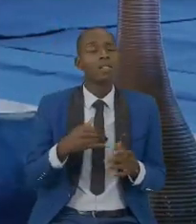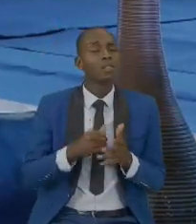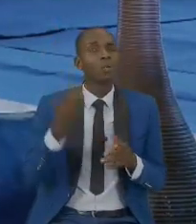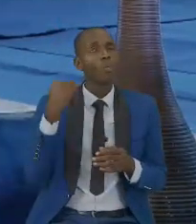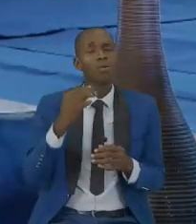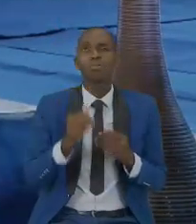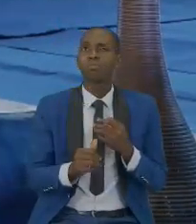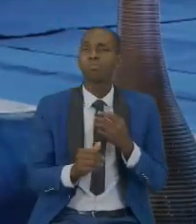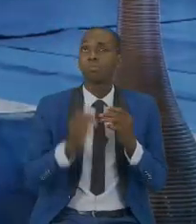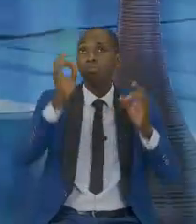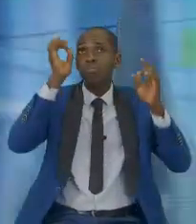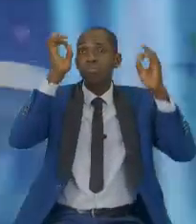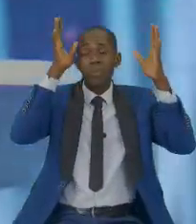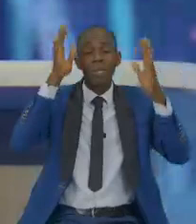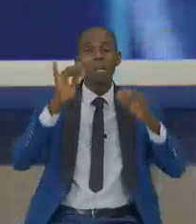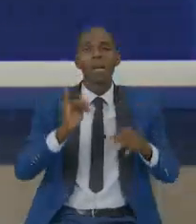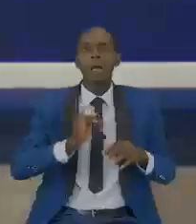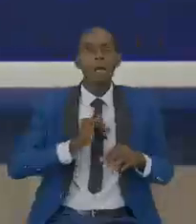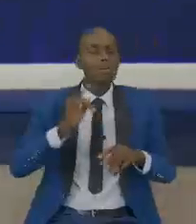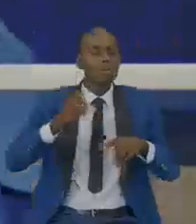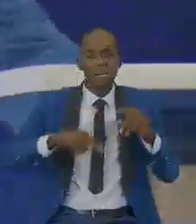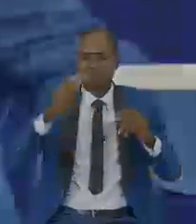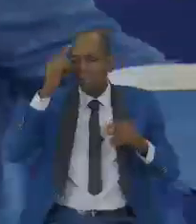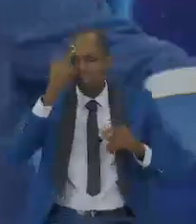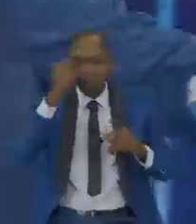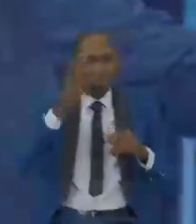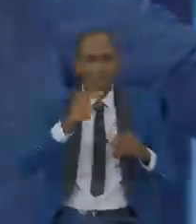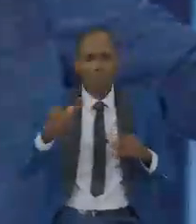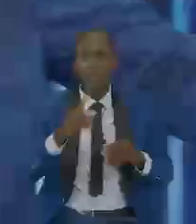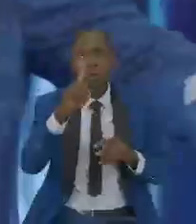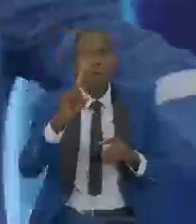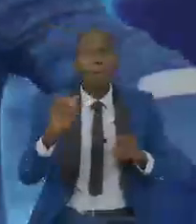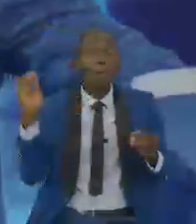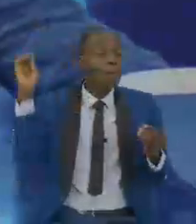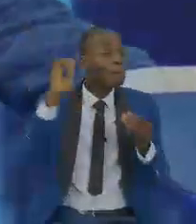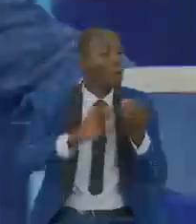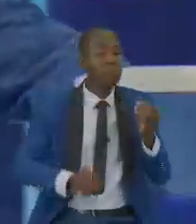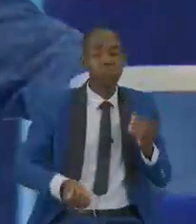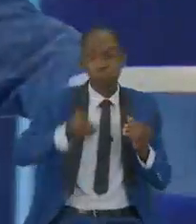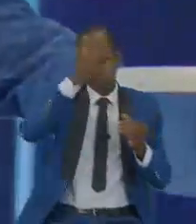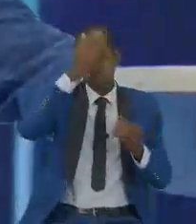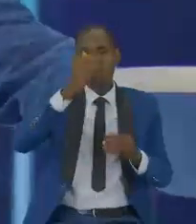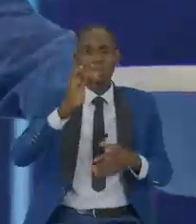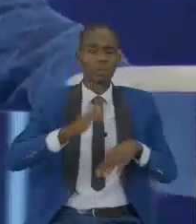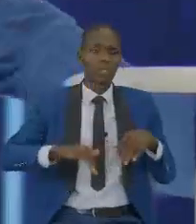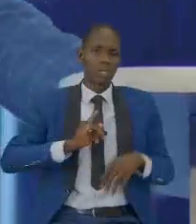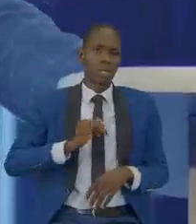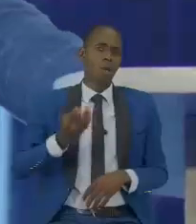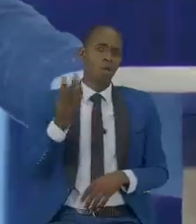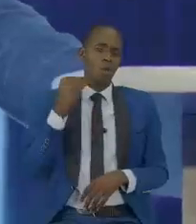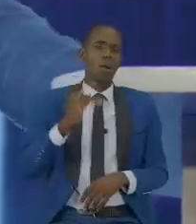I couldn't think of anyone more stupid than I was, that I could have done